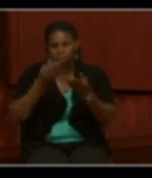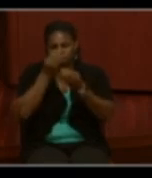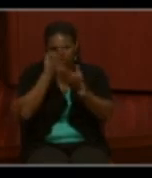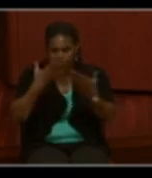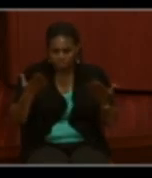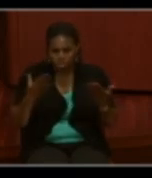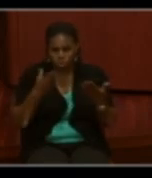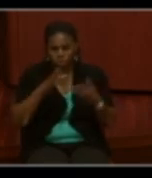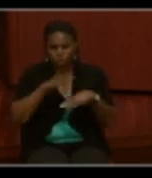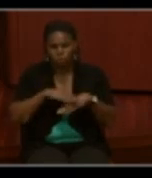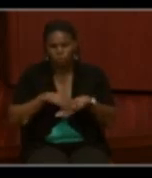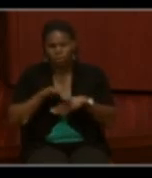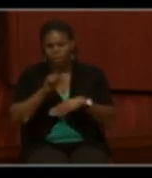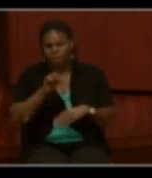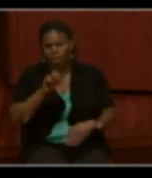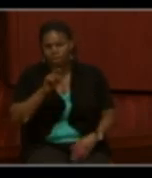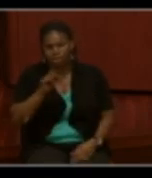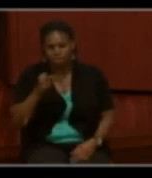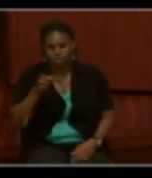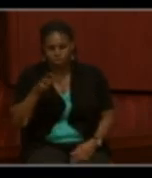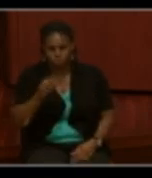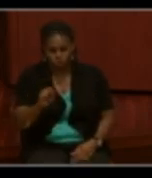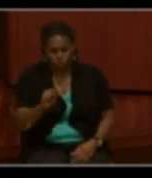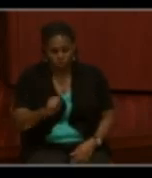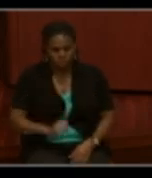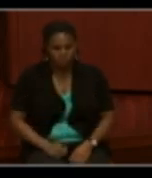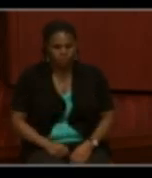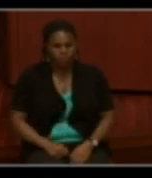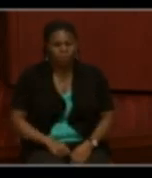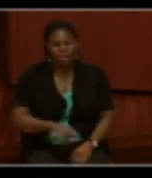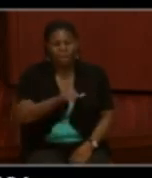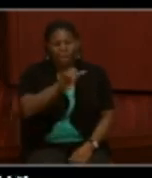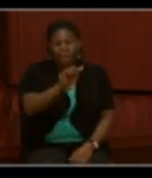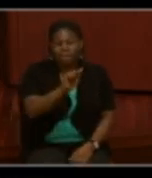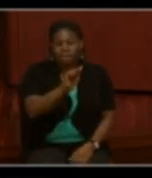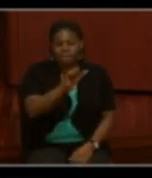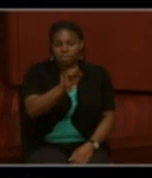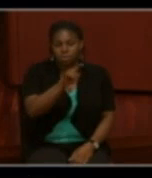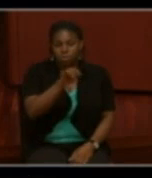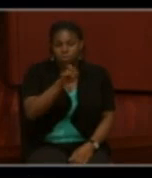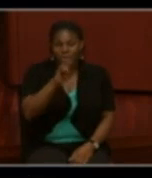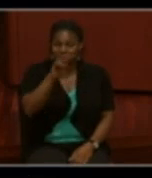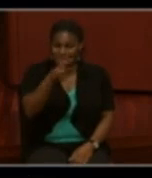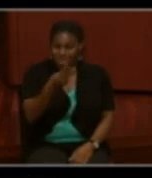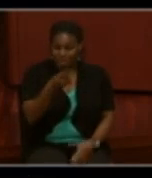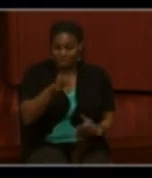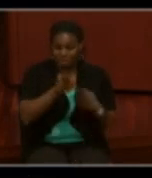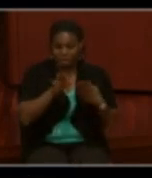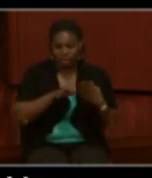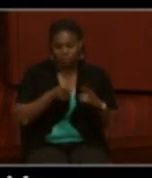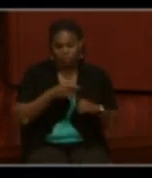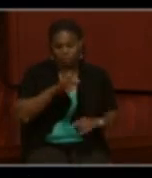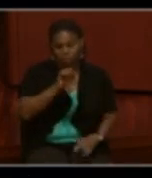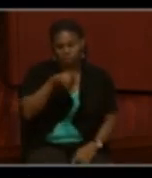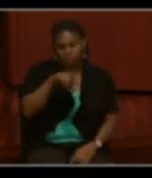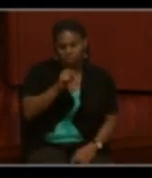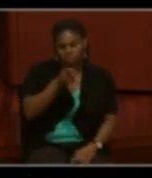ancestors. Okay. Alexander Stewart had a second account. This one is from